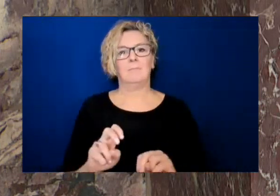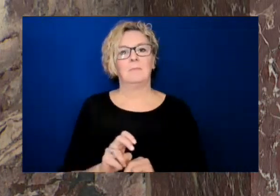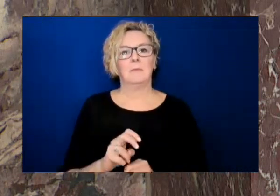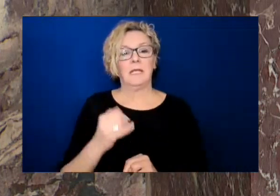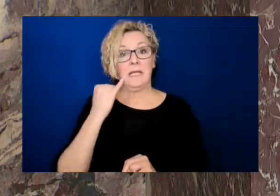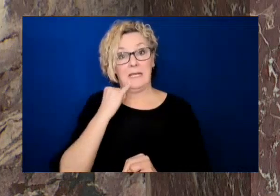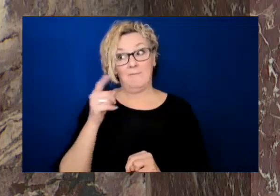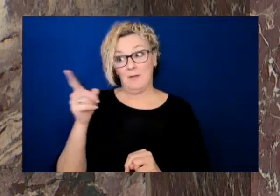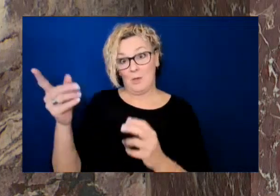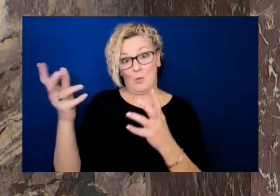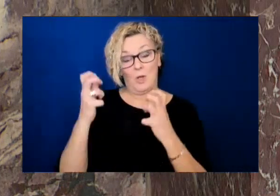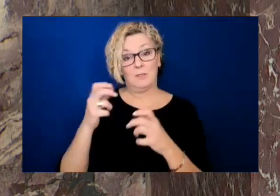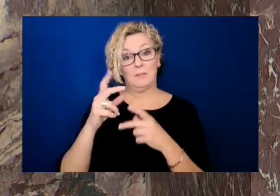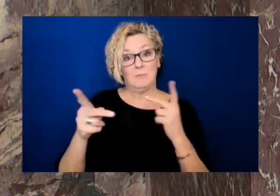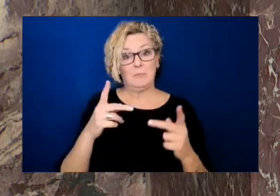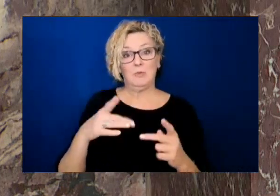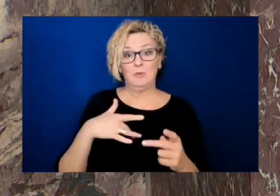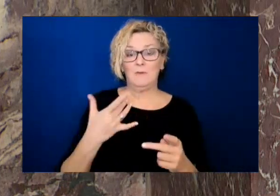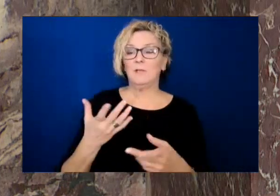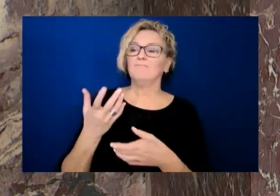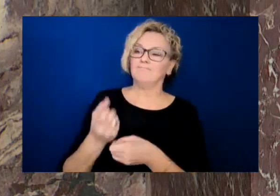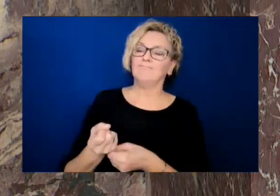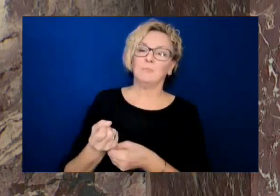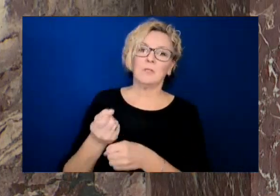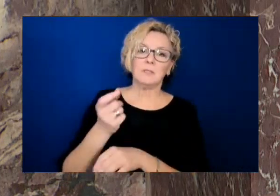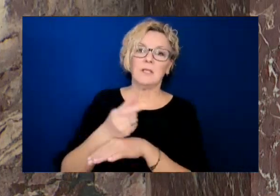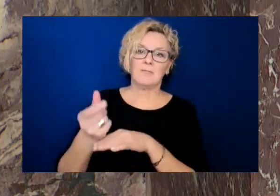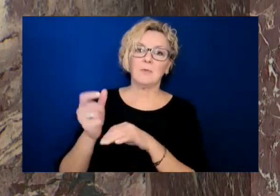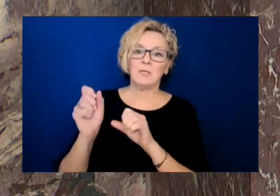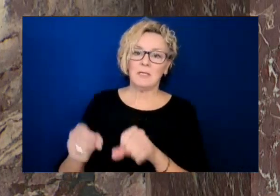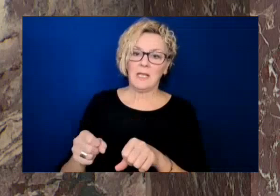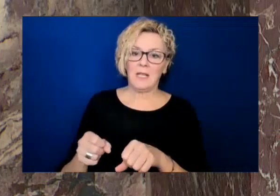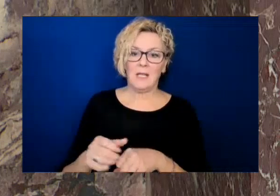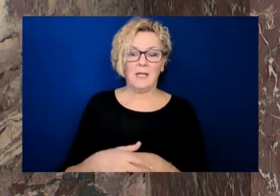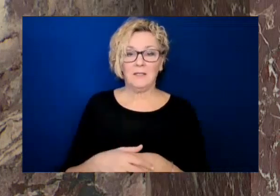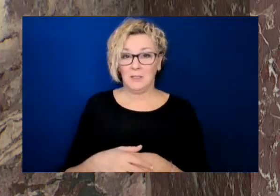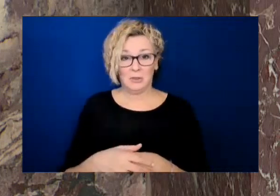we've heard from whistleblowers stating that the Public Service Agency has authorized